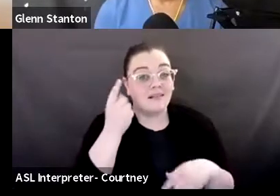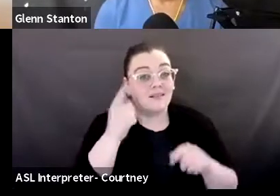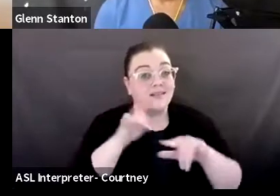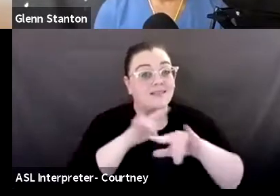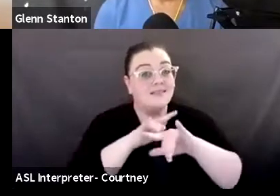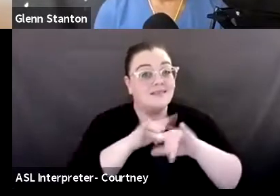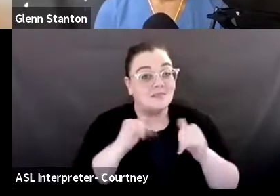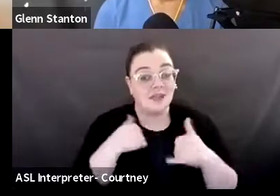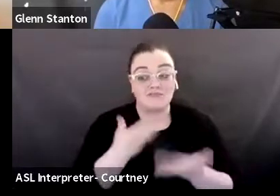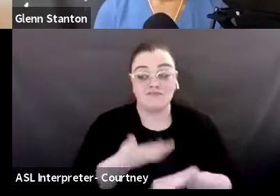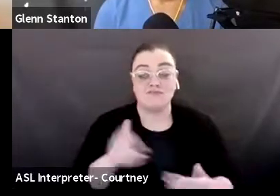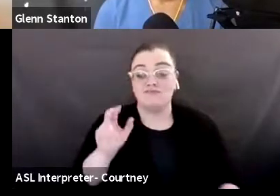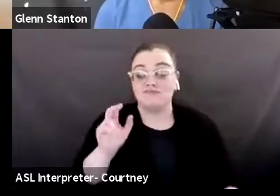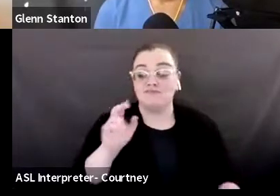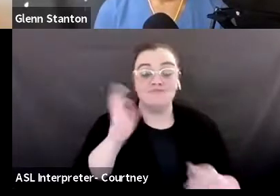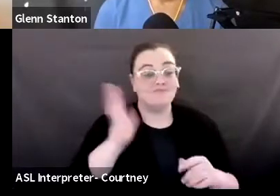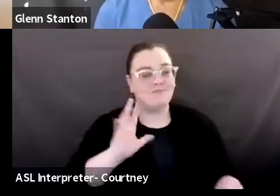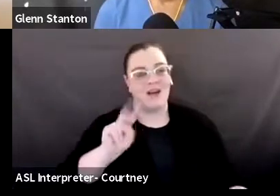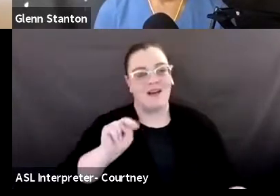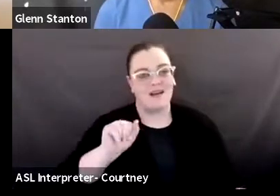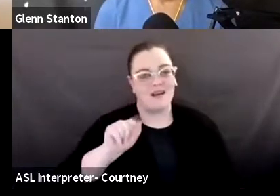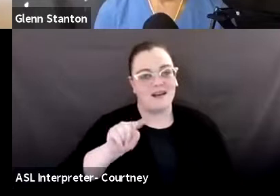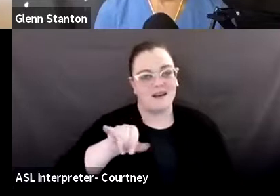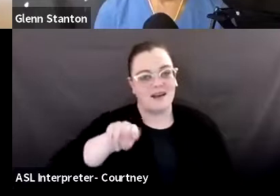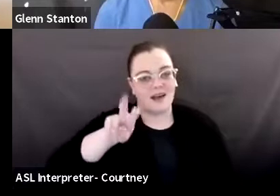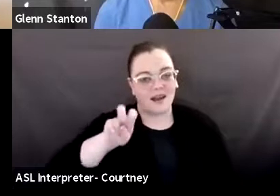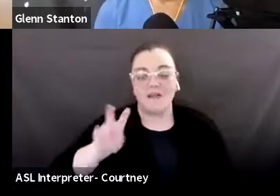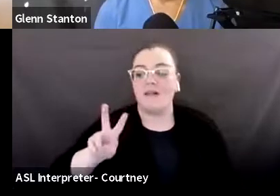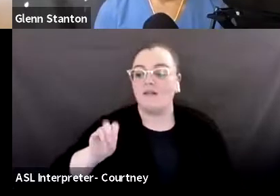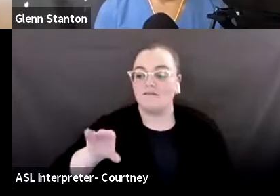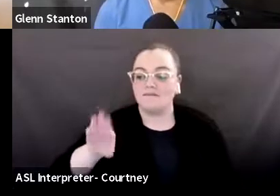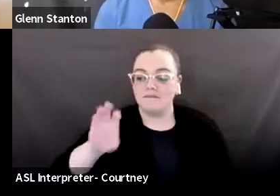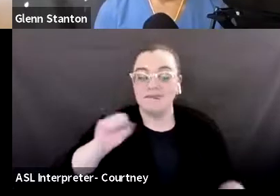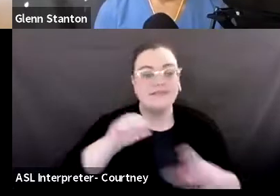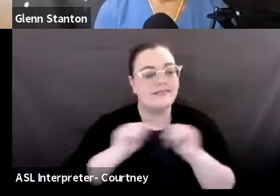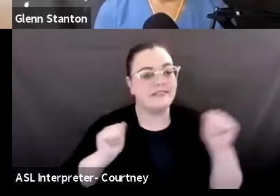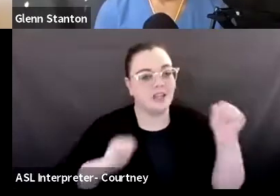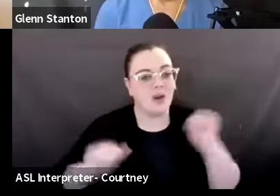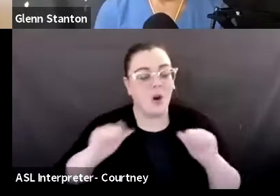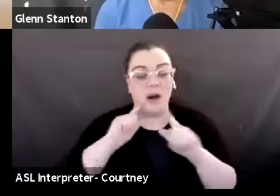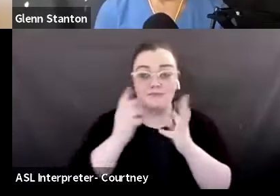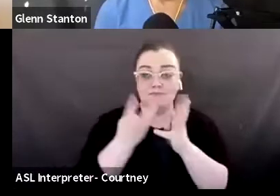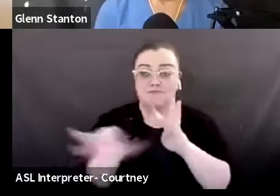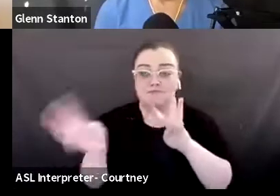Native Voices Theater at the Autry, and I was surrounded by Native actors who were in Hollywood, and